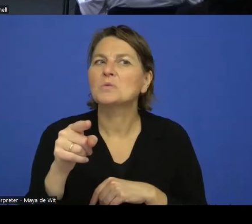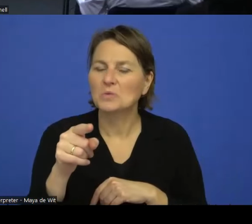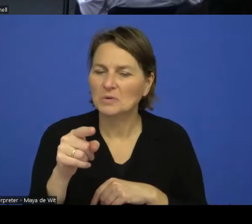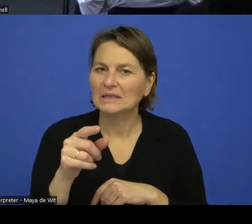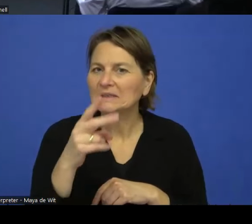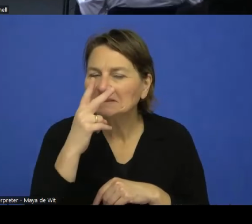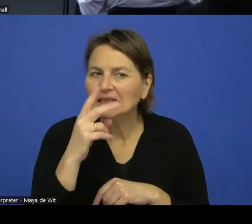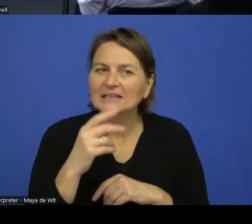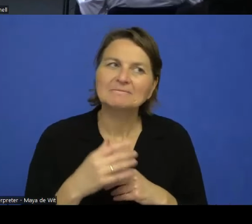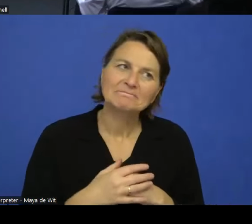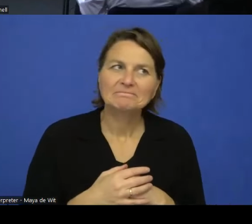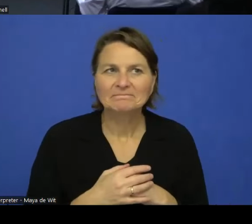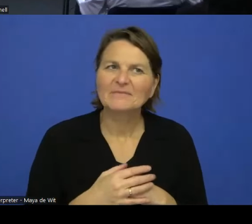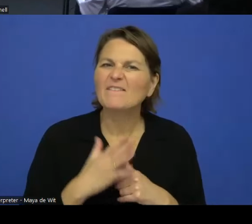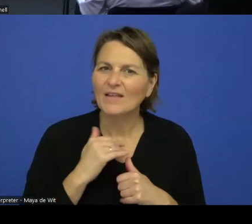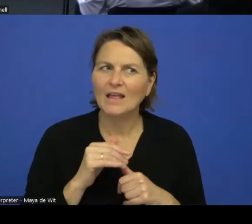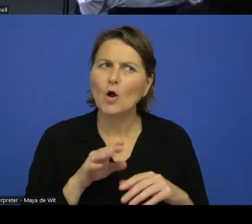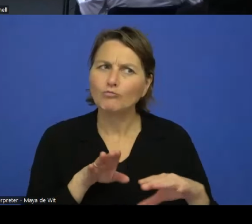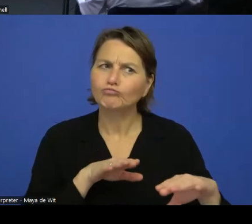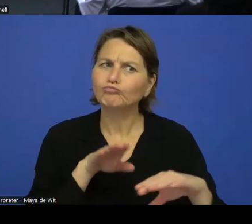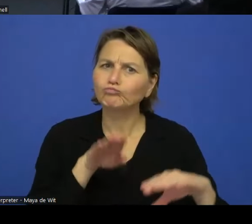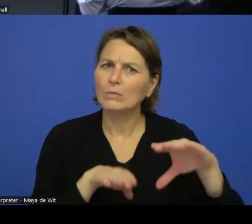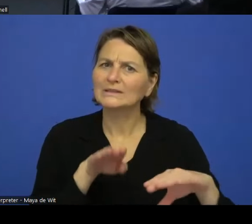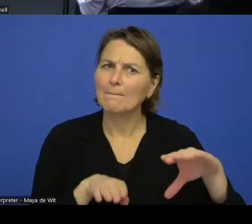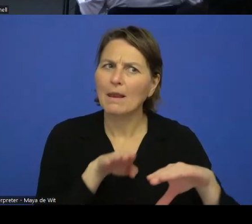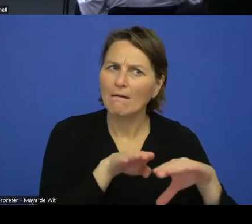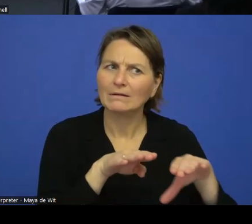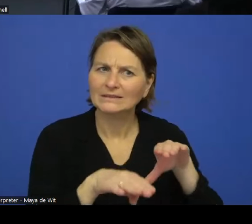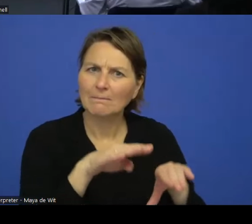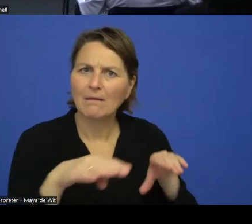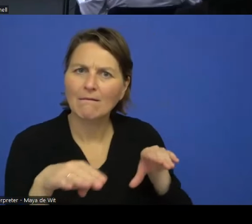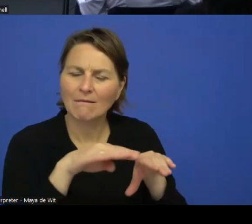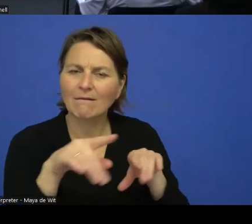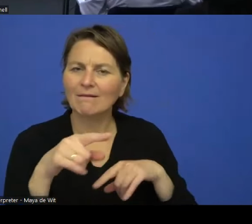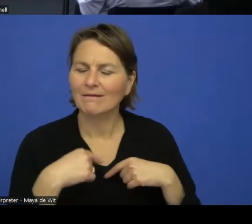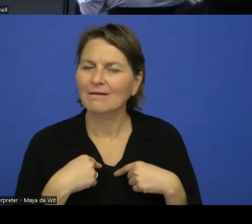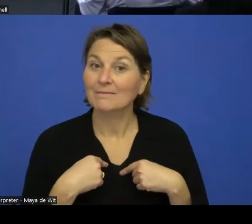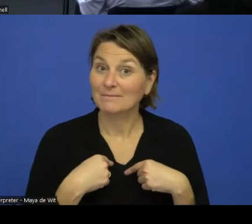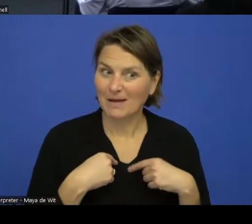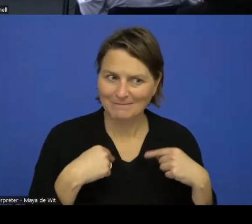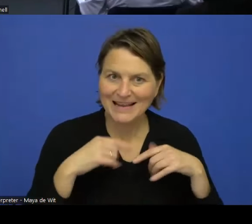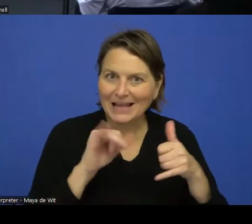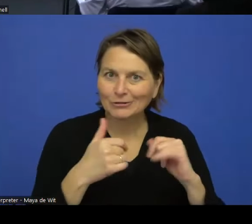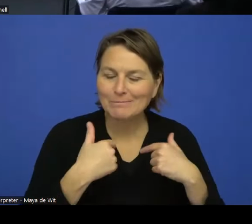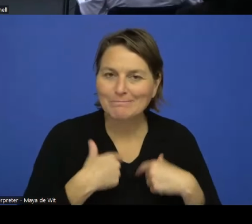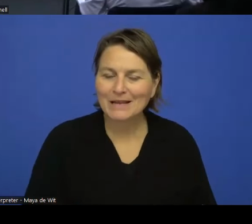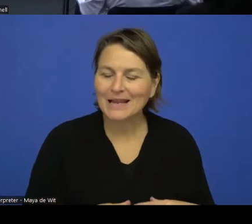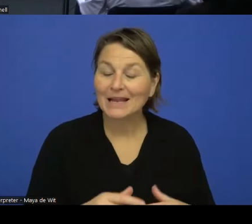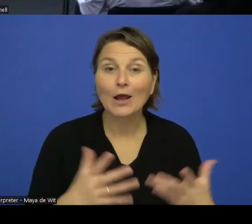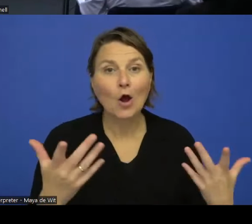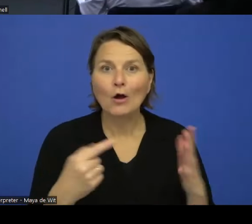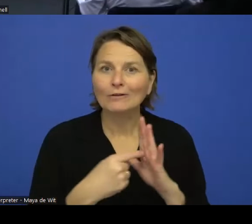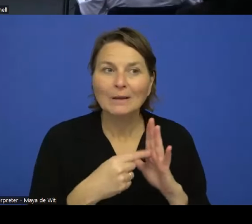these things sort of overlap, but not quite. So one thing we very quickly discovered was that as an engineer, to me, a robot can be passive or it can be